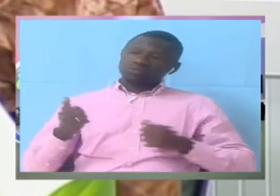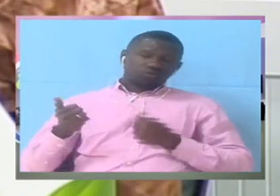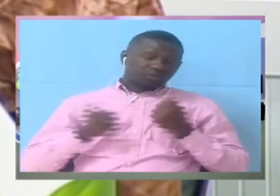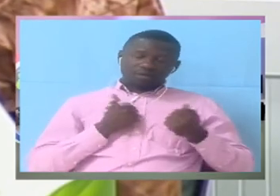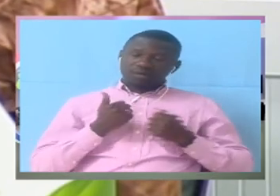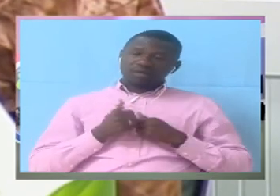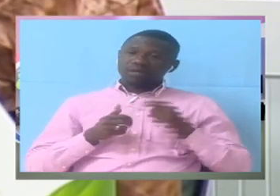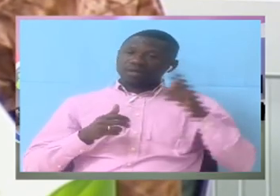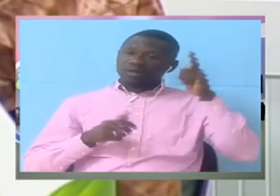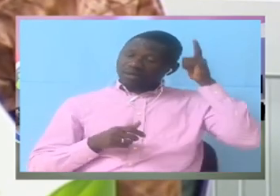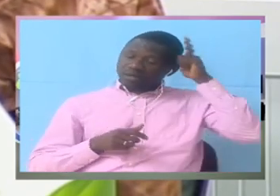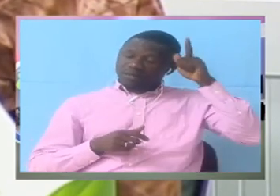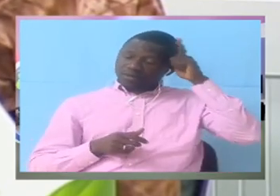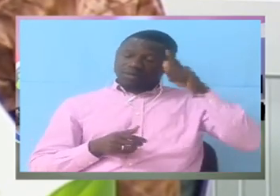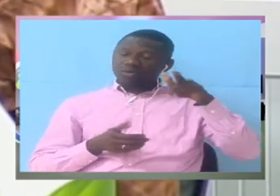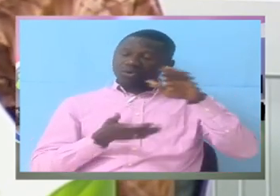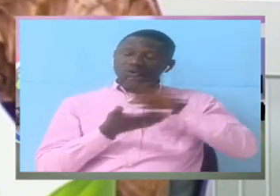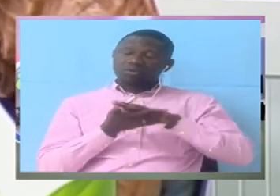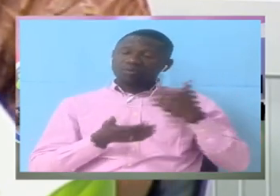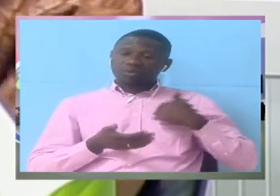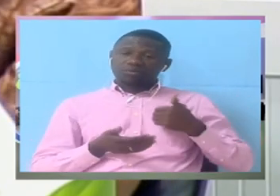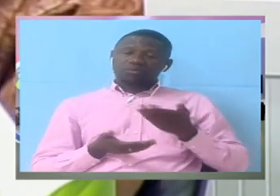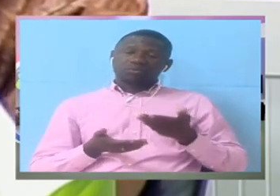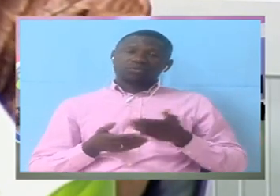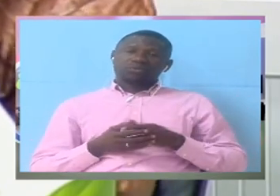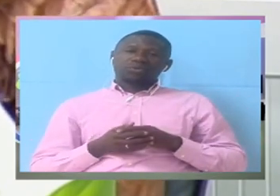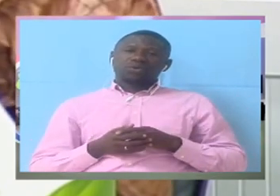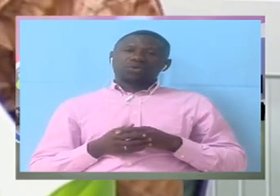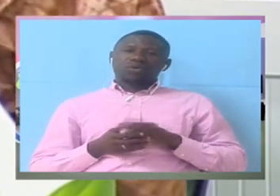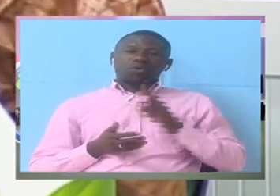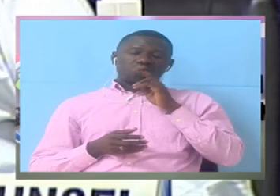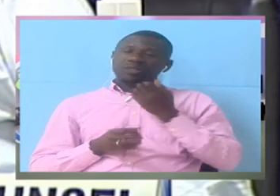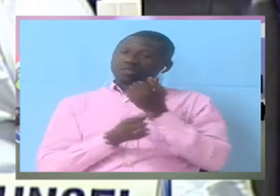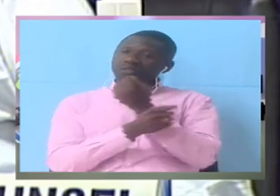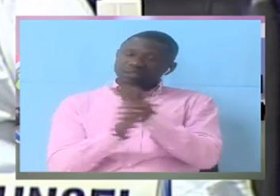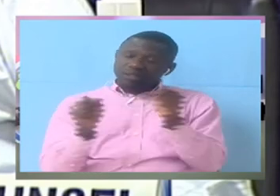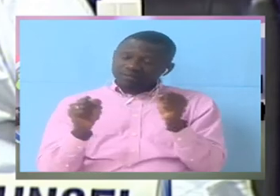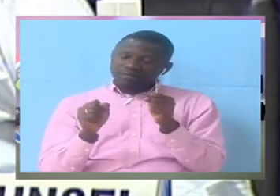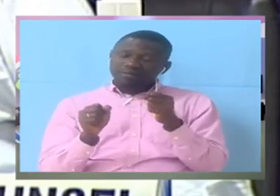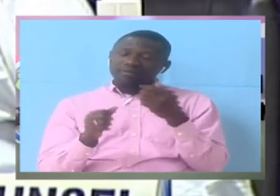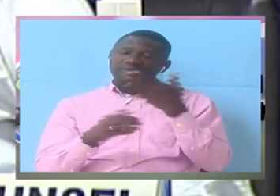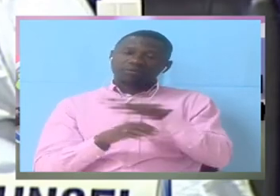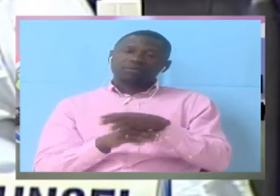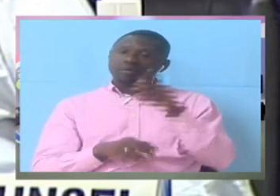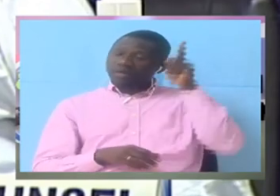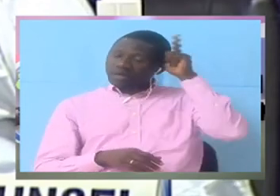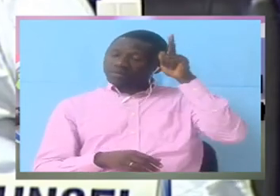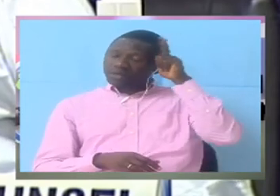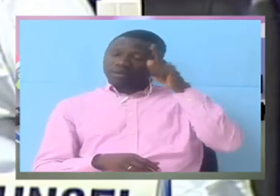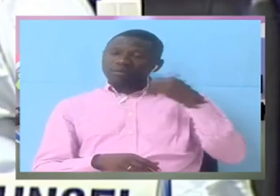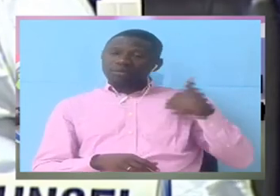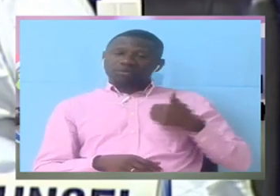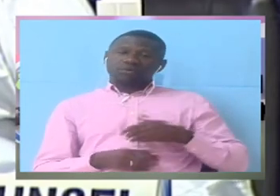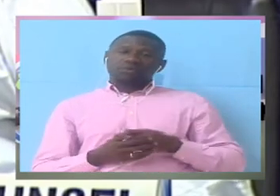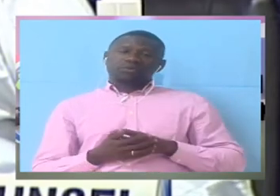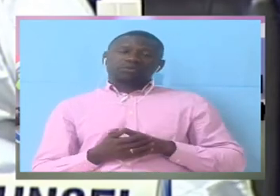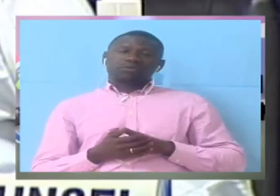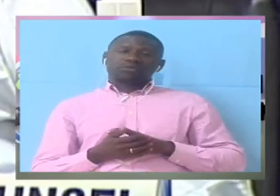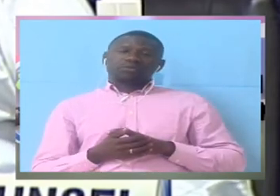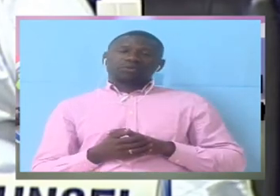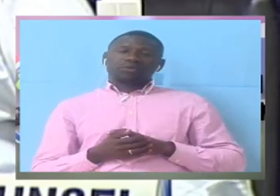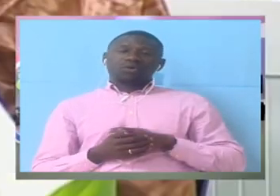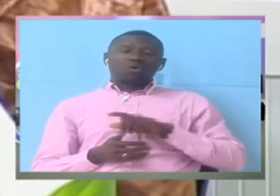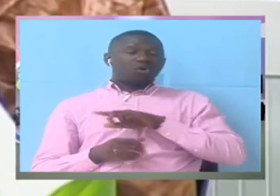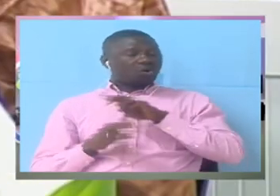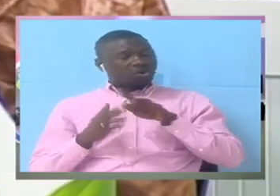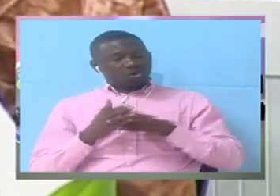suffering that is on the people of Liberia. Imai si uboni no Liberia kang. Who can take that off Liberia? Liberia olubetule tene drong. Or